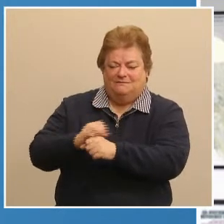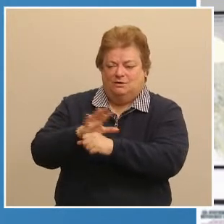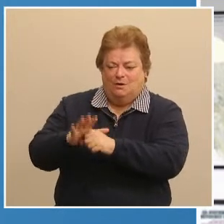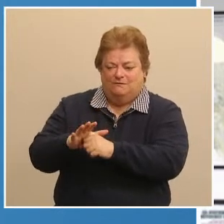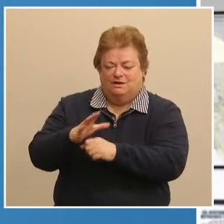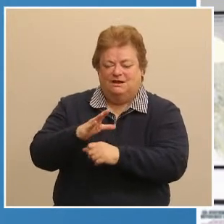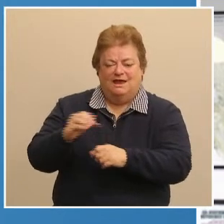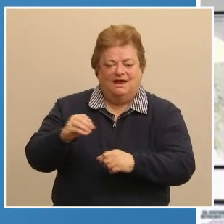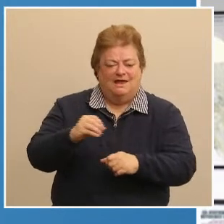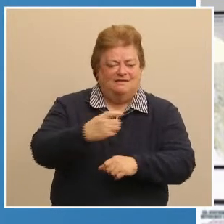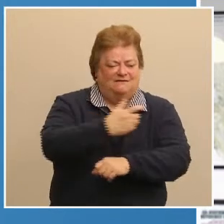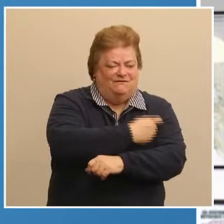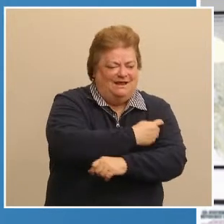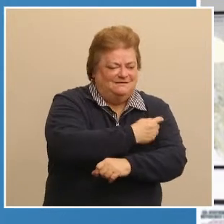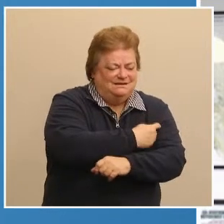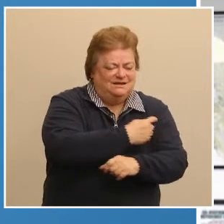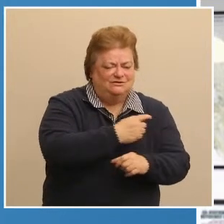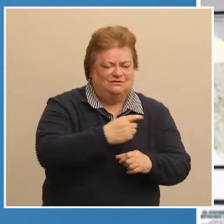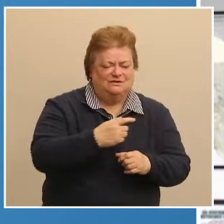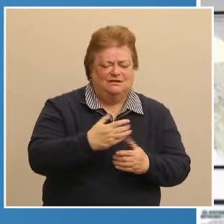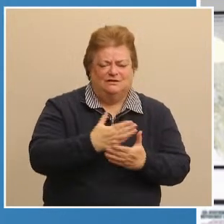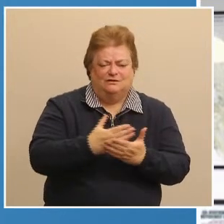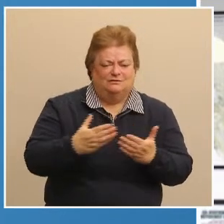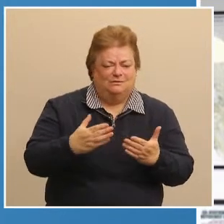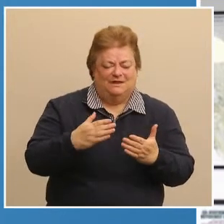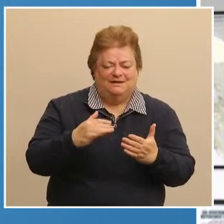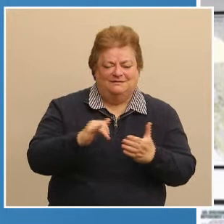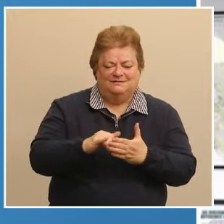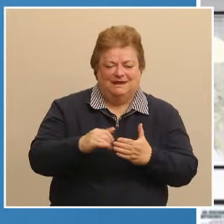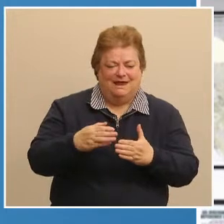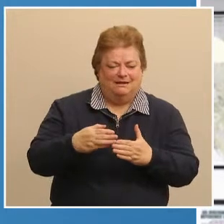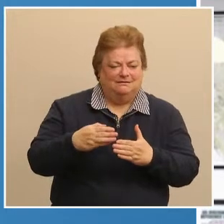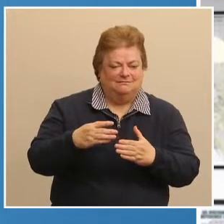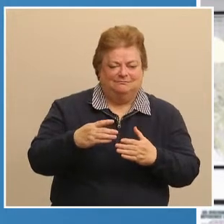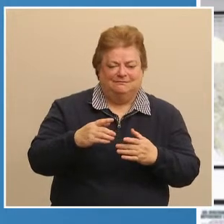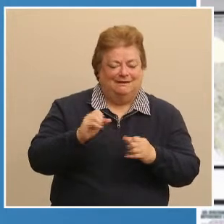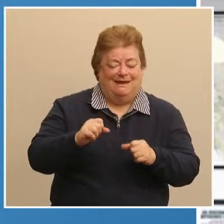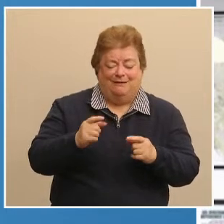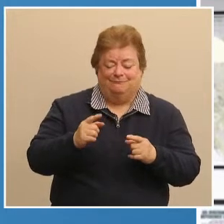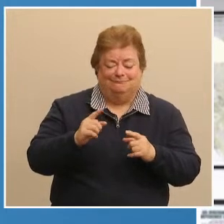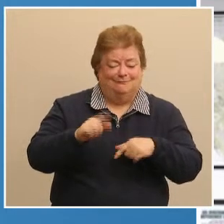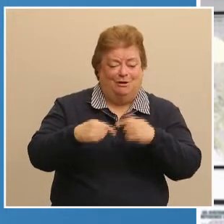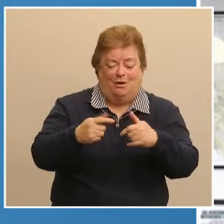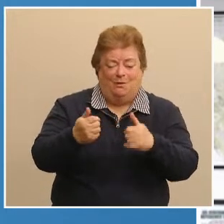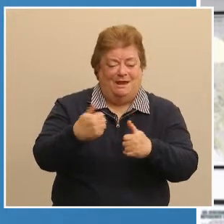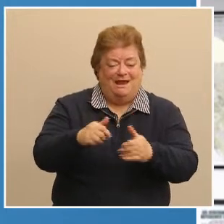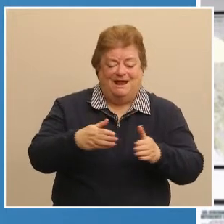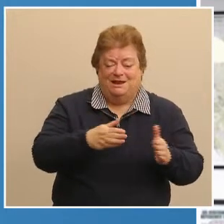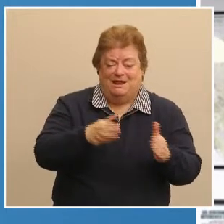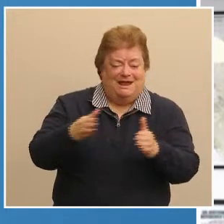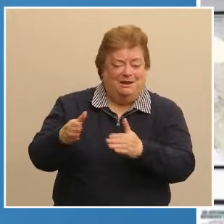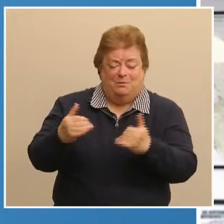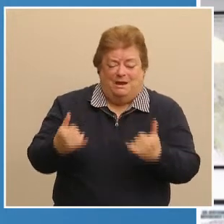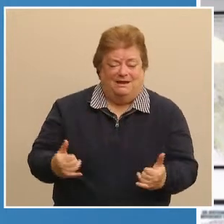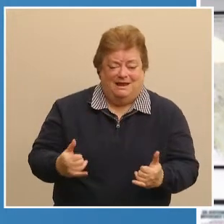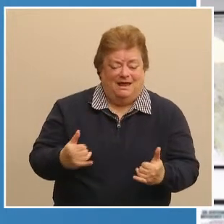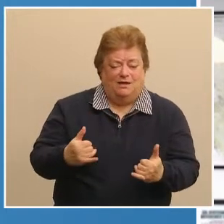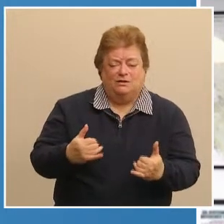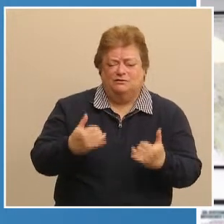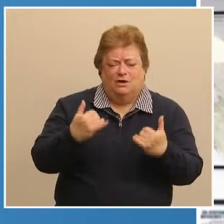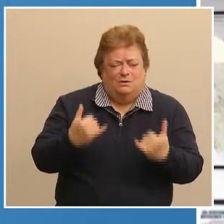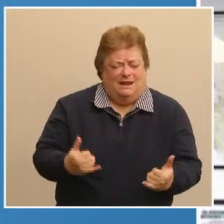that things could break many different ways now. And so it's definitely not the time to relax, but